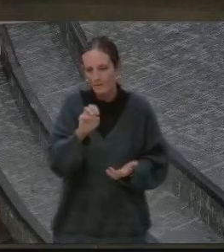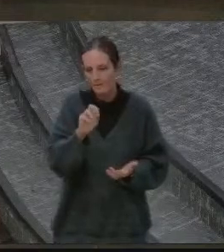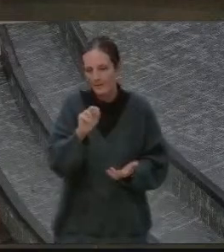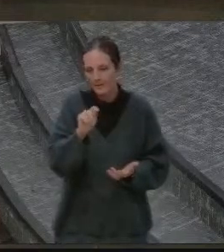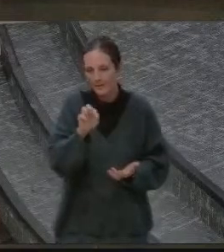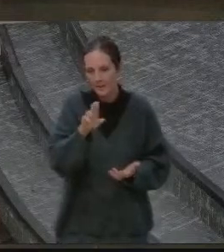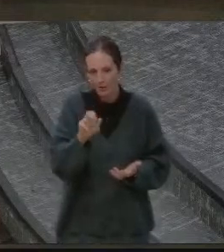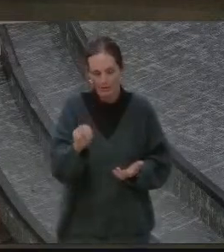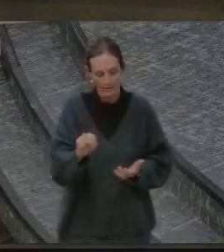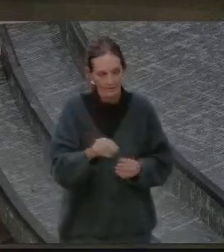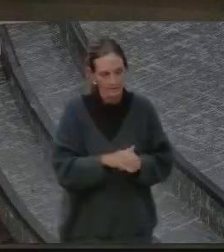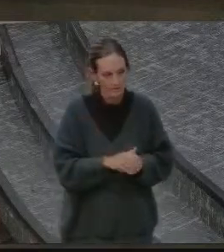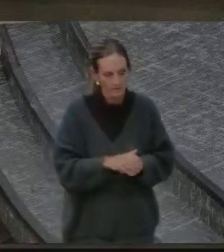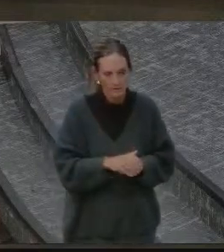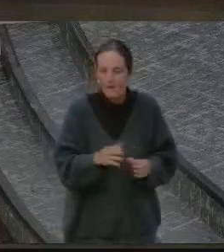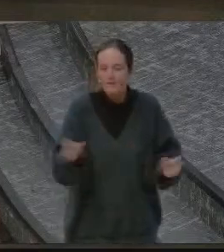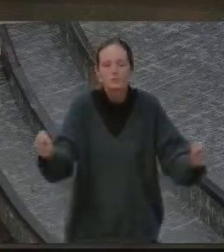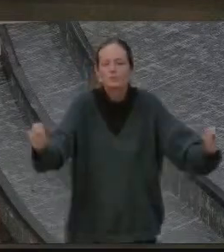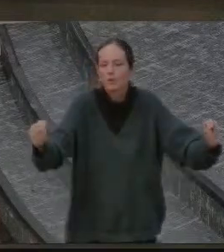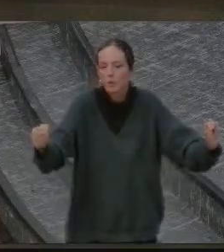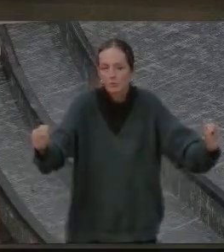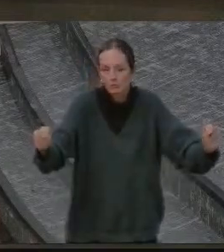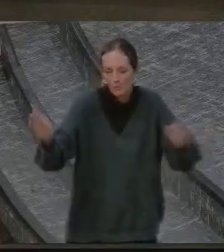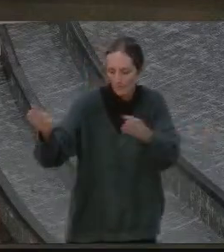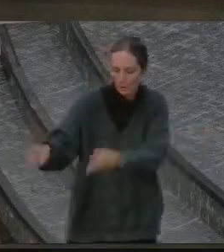Just to maintain neutrality.